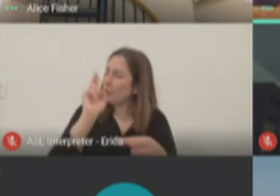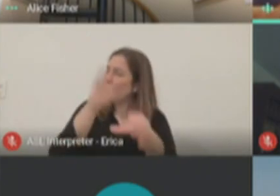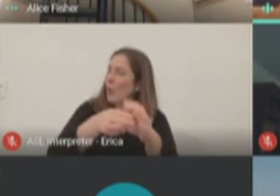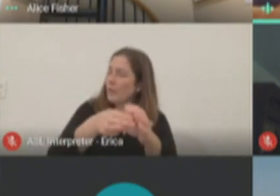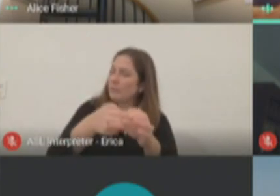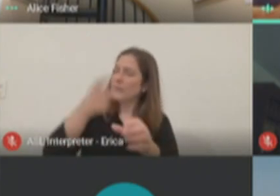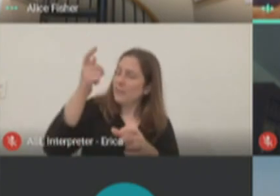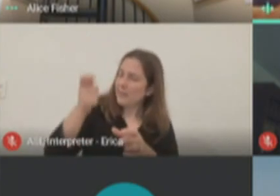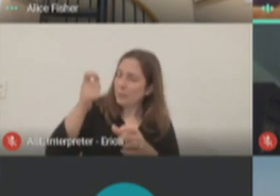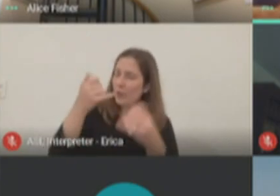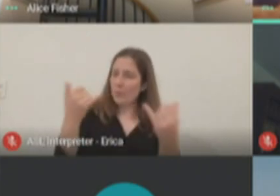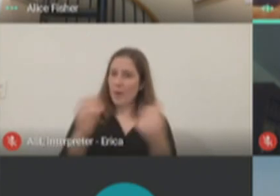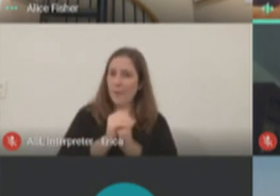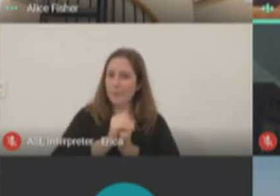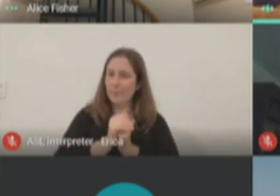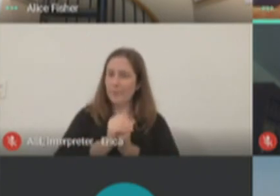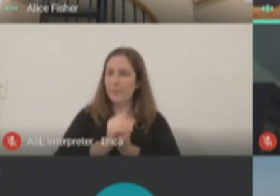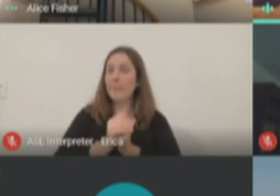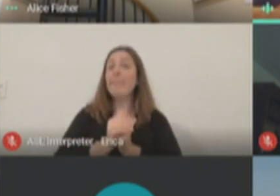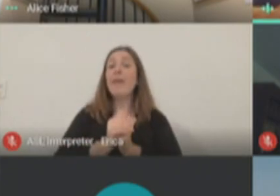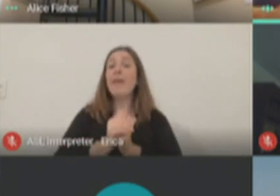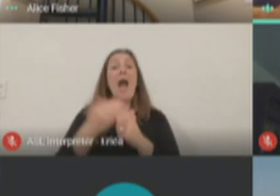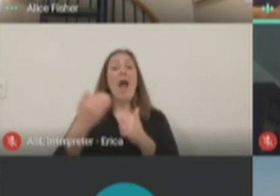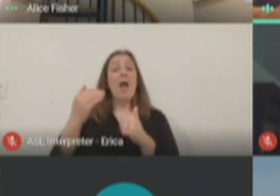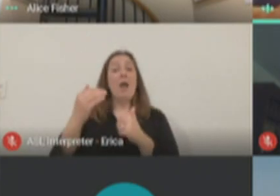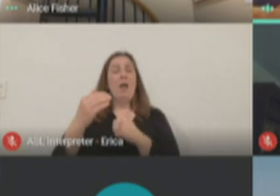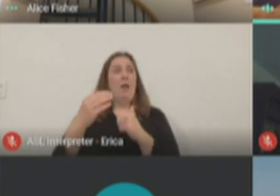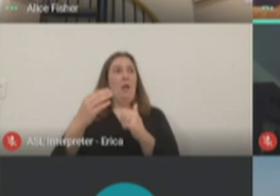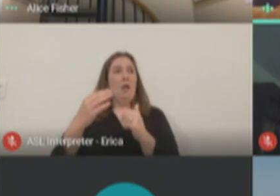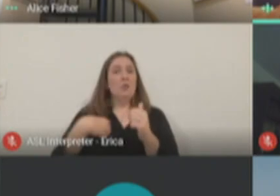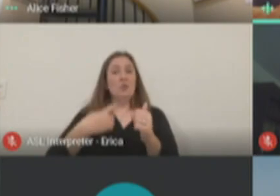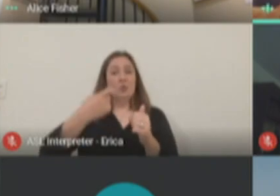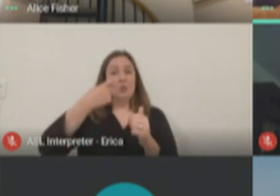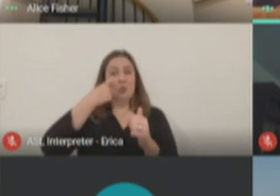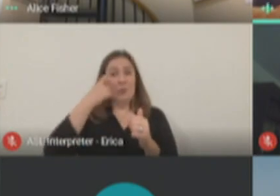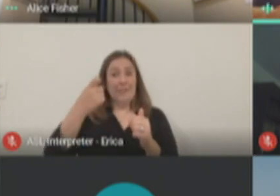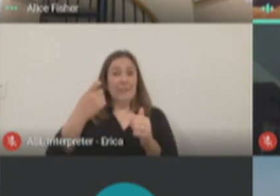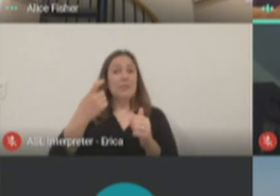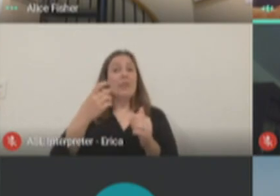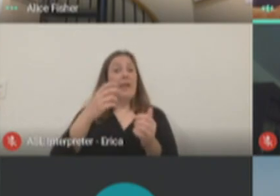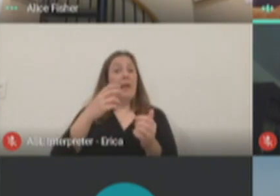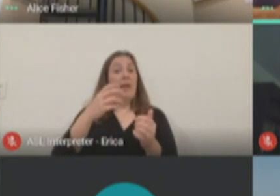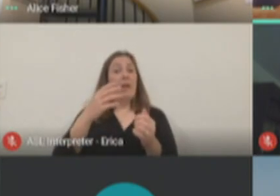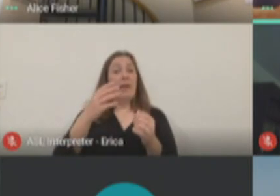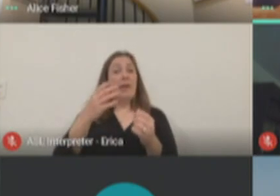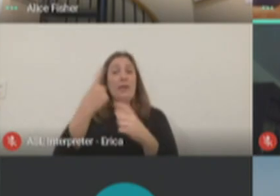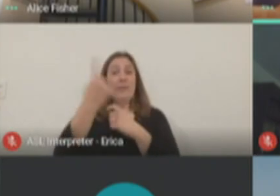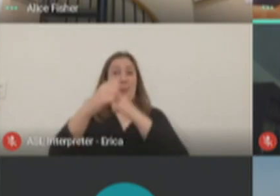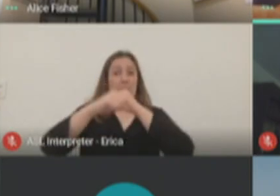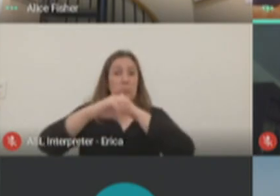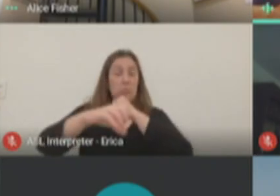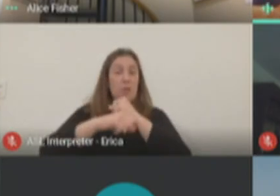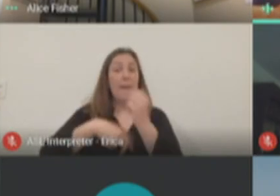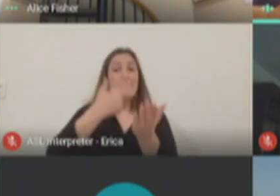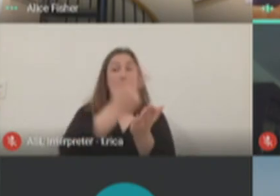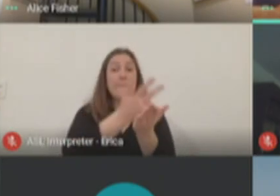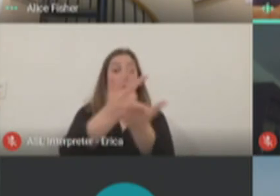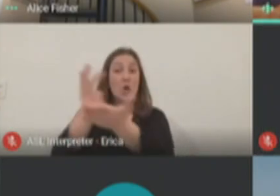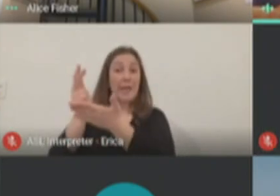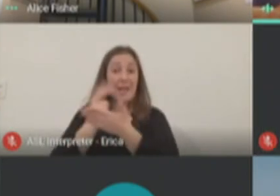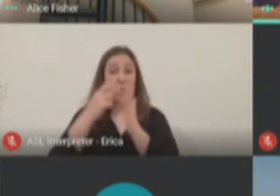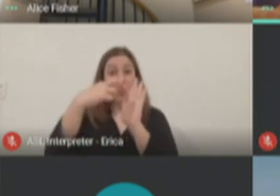because there was a notice put out that the parking regulations are